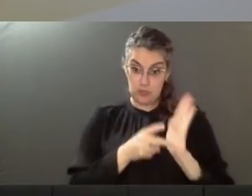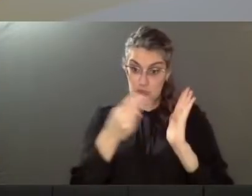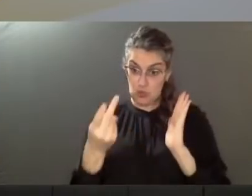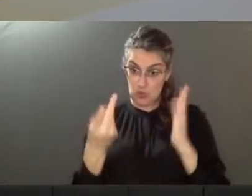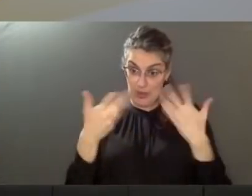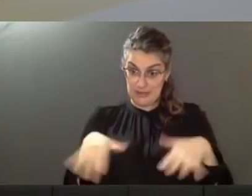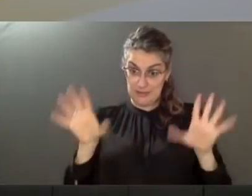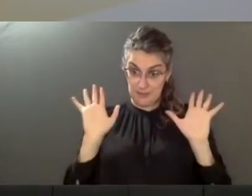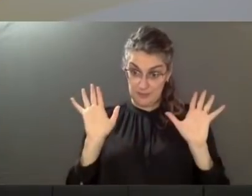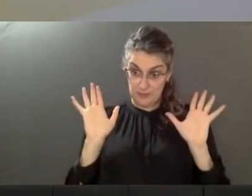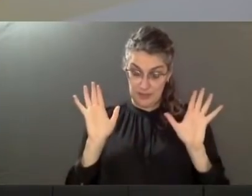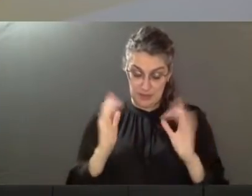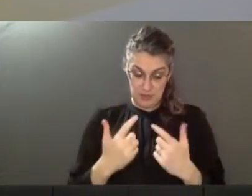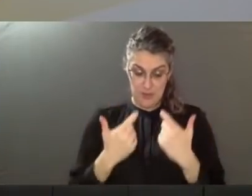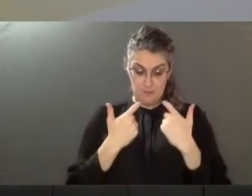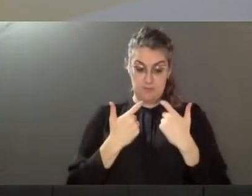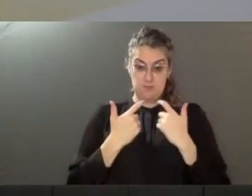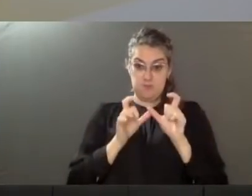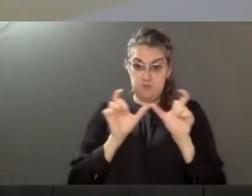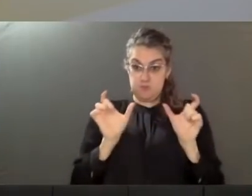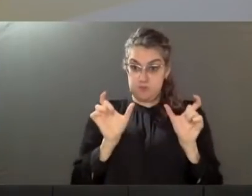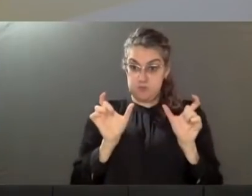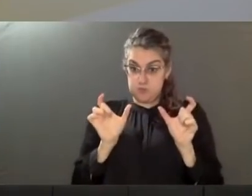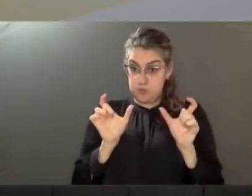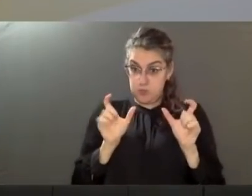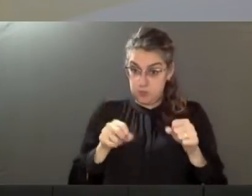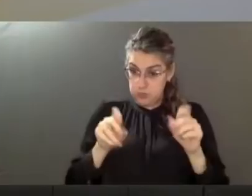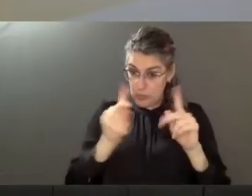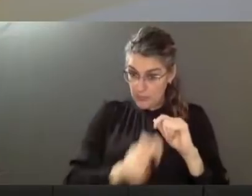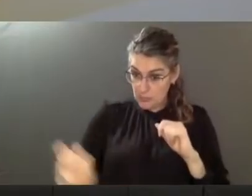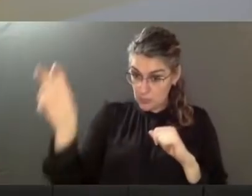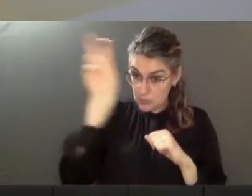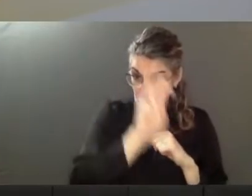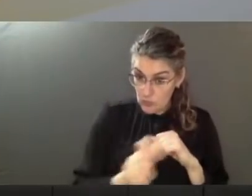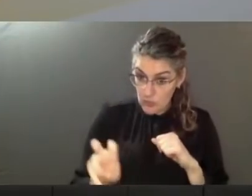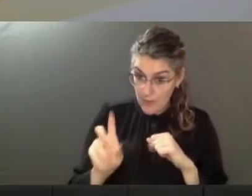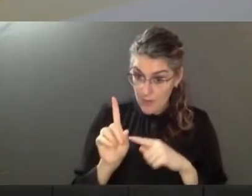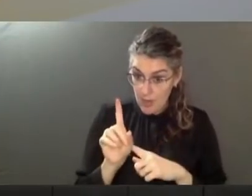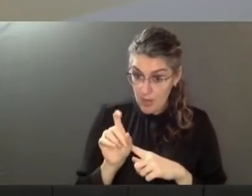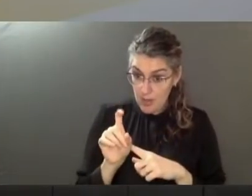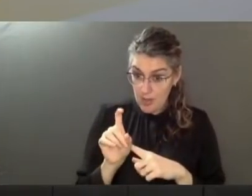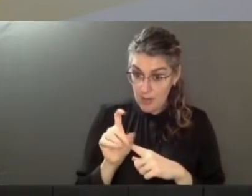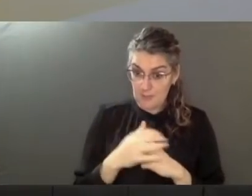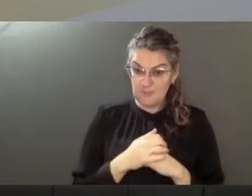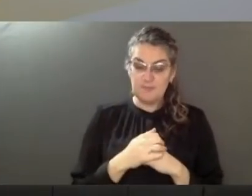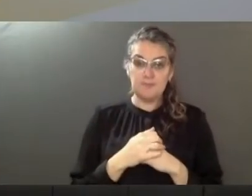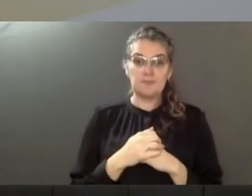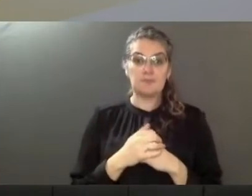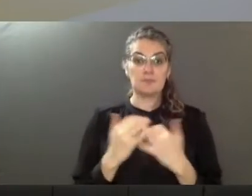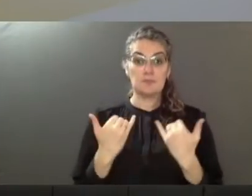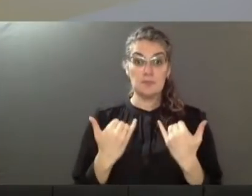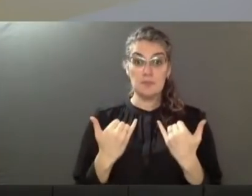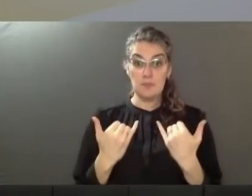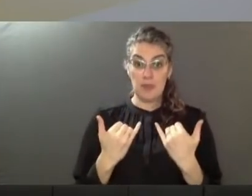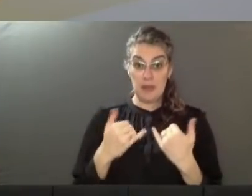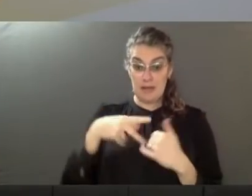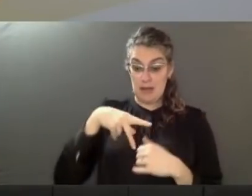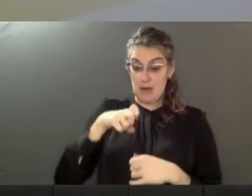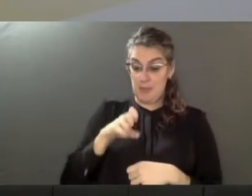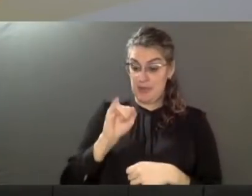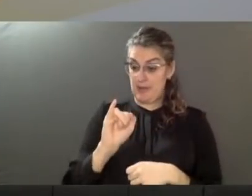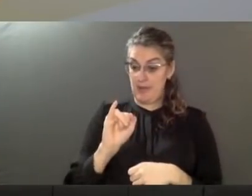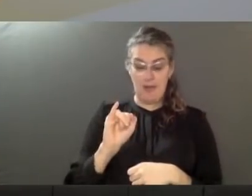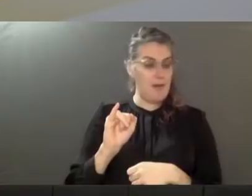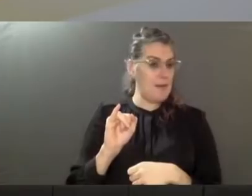now that they're fully protected? And I mean, in this country and in this province, travel for non-essential reasons is